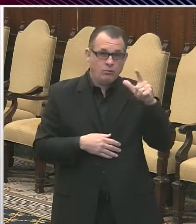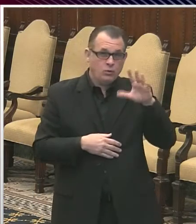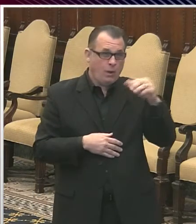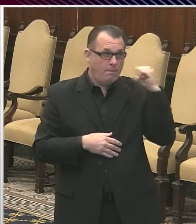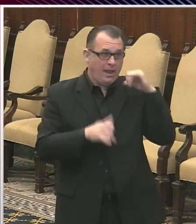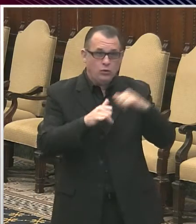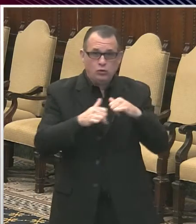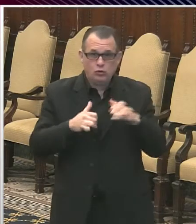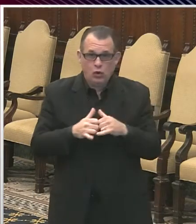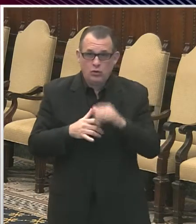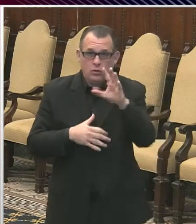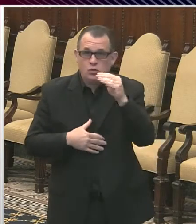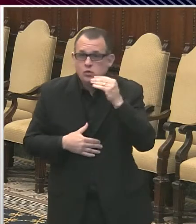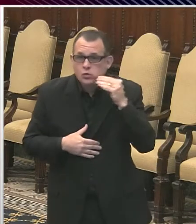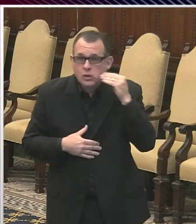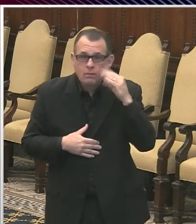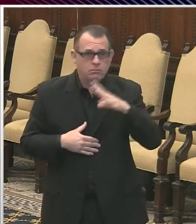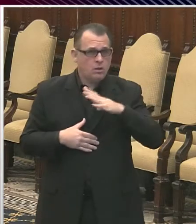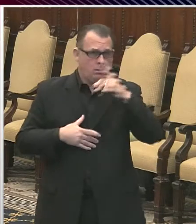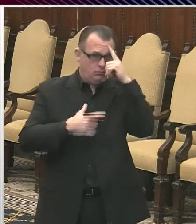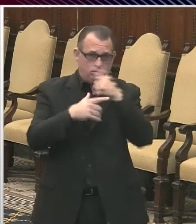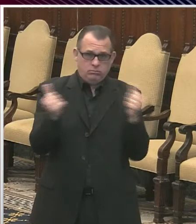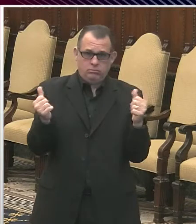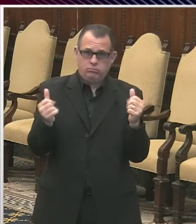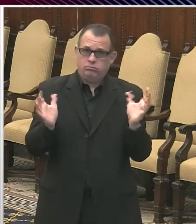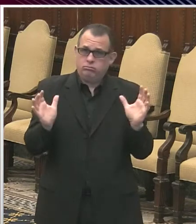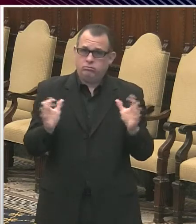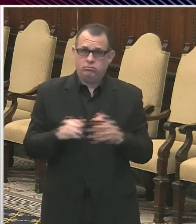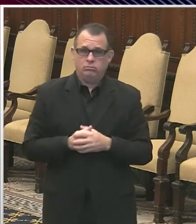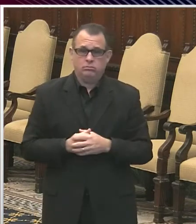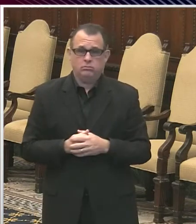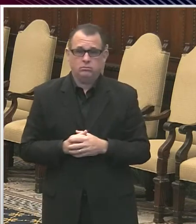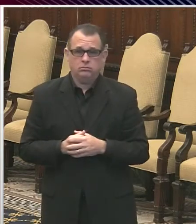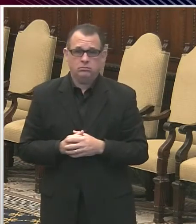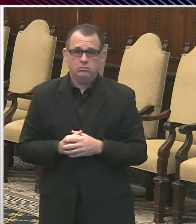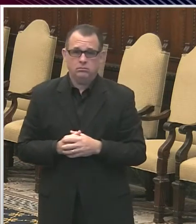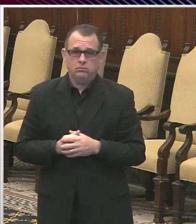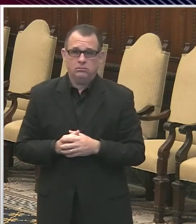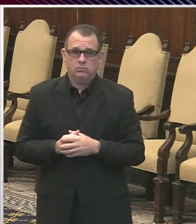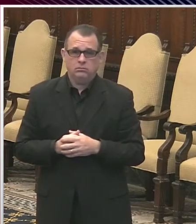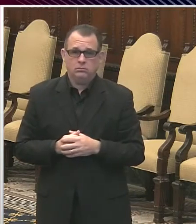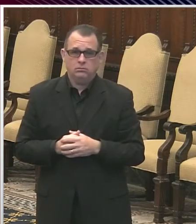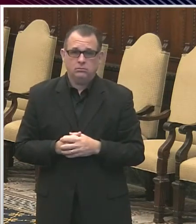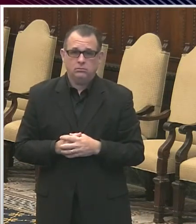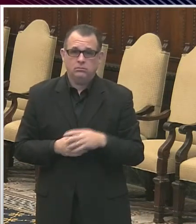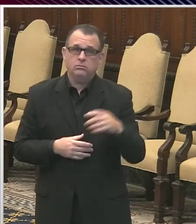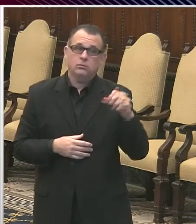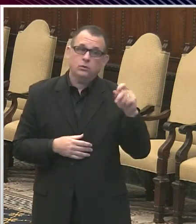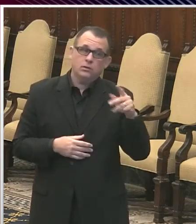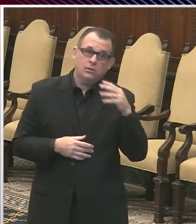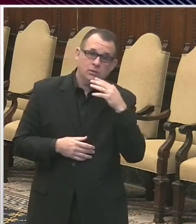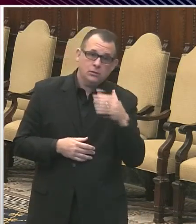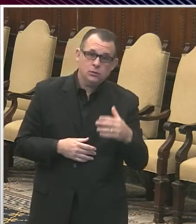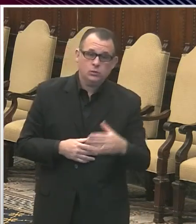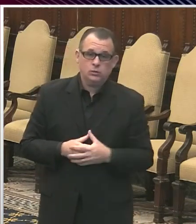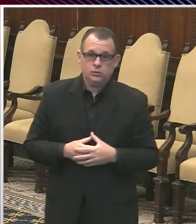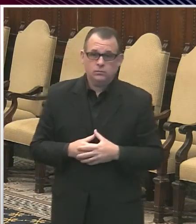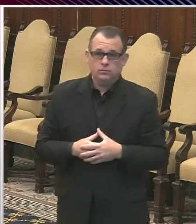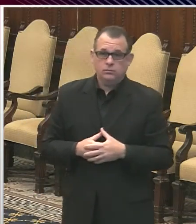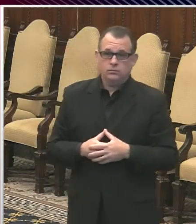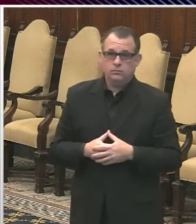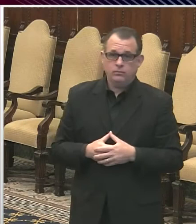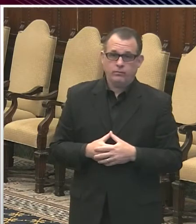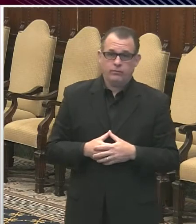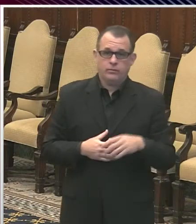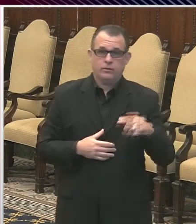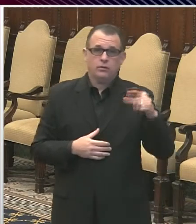yard, it's certainly their house, and they're able to do what they like. Thank you so much. All right, thank you, Gray.